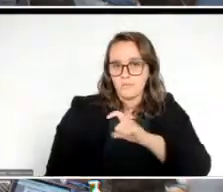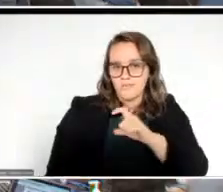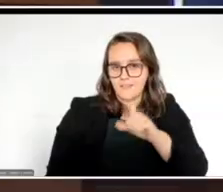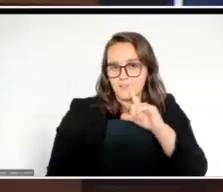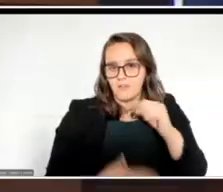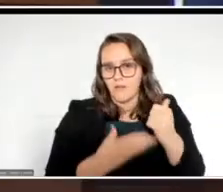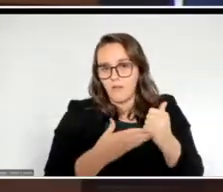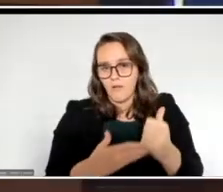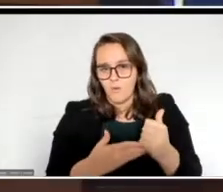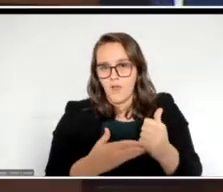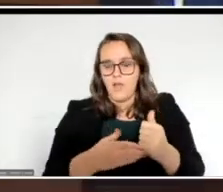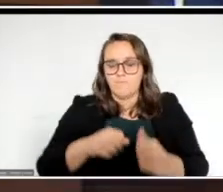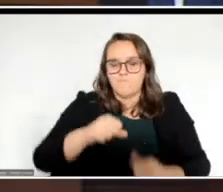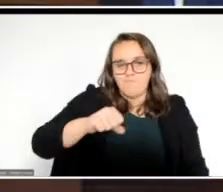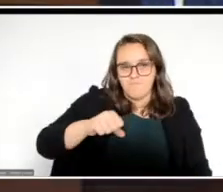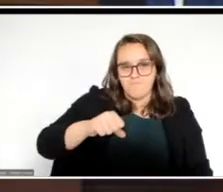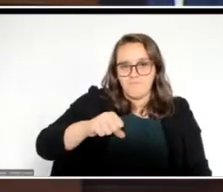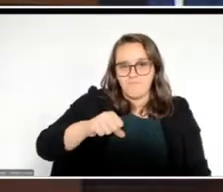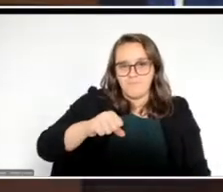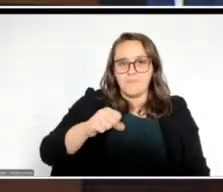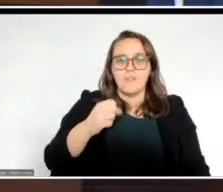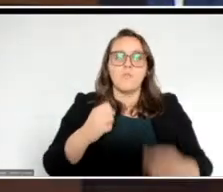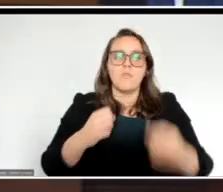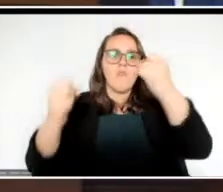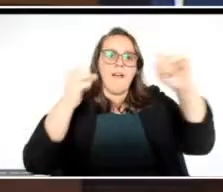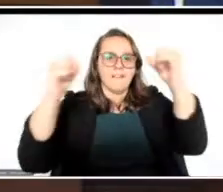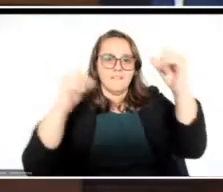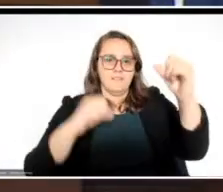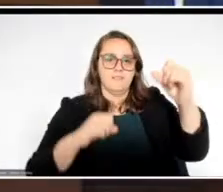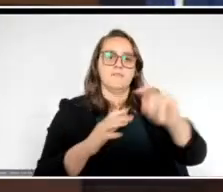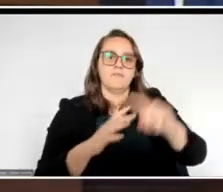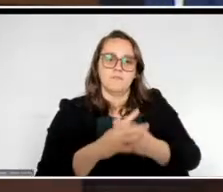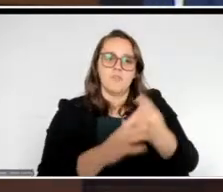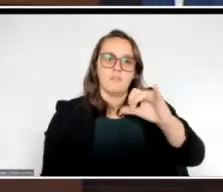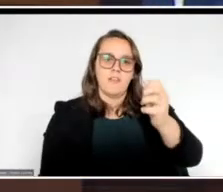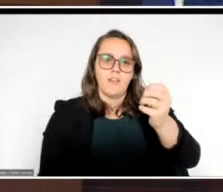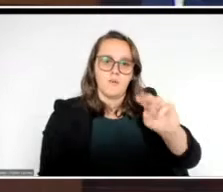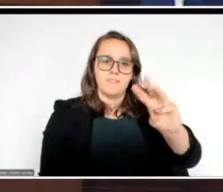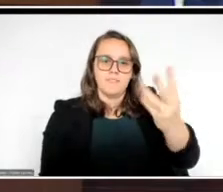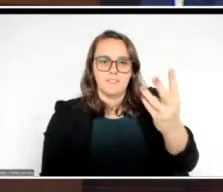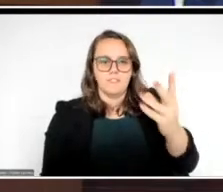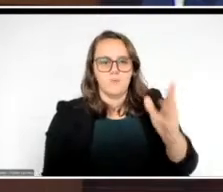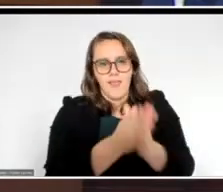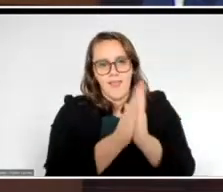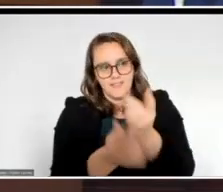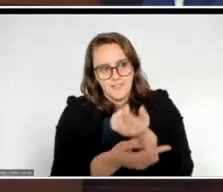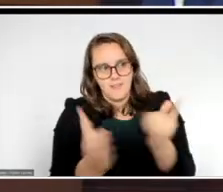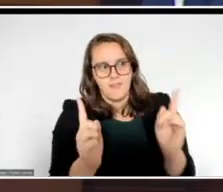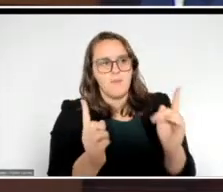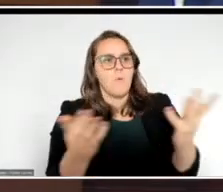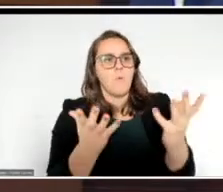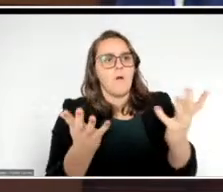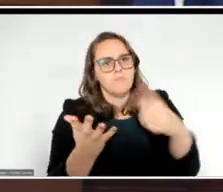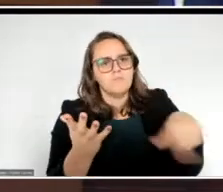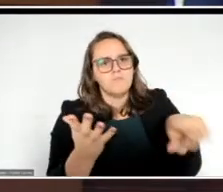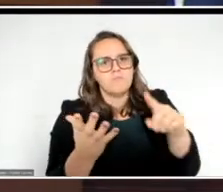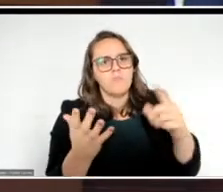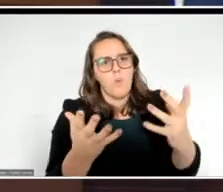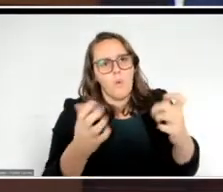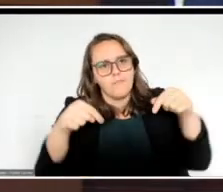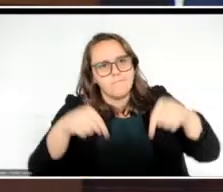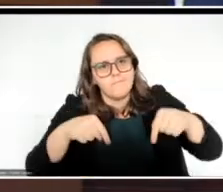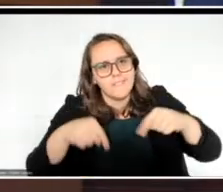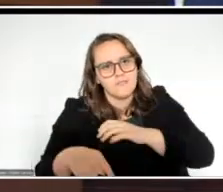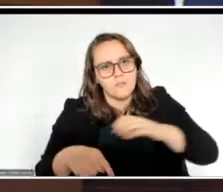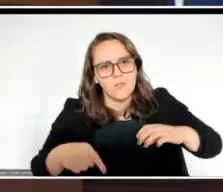the riots of January 6th. We asked them what they hoped to see the committee accomplish over the course